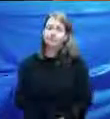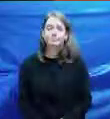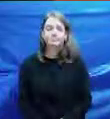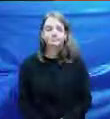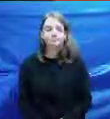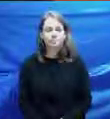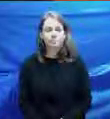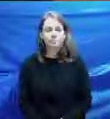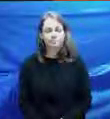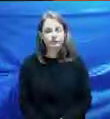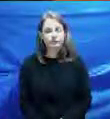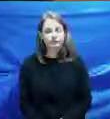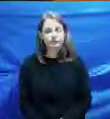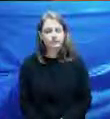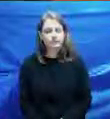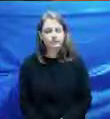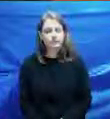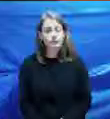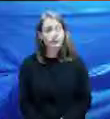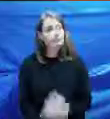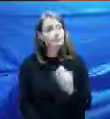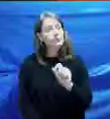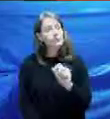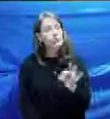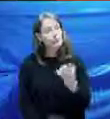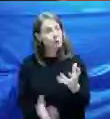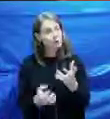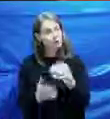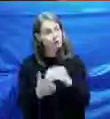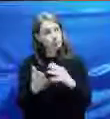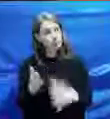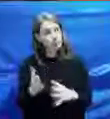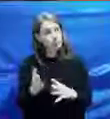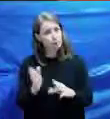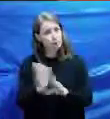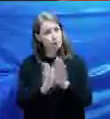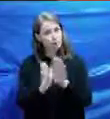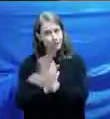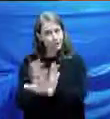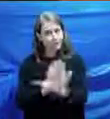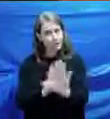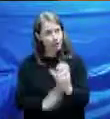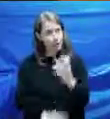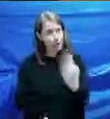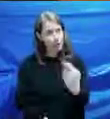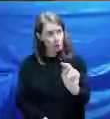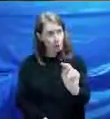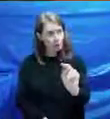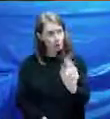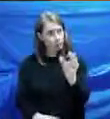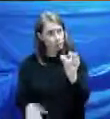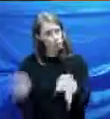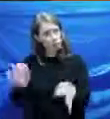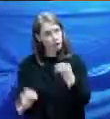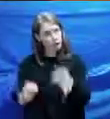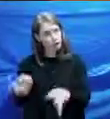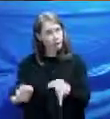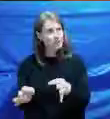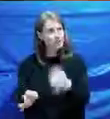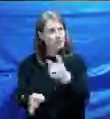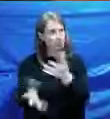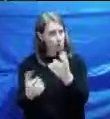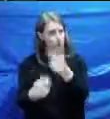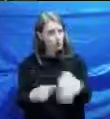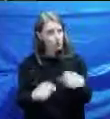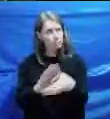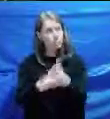to make their own judgments, right? It's for the students to become scholars, Right. Yes. as Yes. opposed to just witnesses of a text and moving on